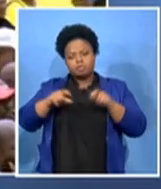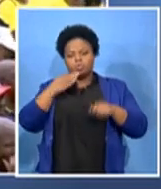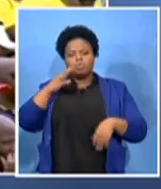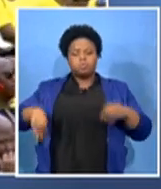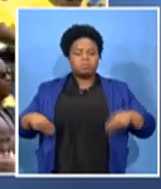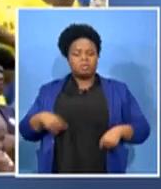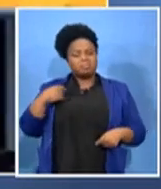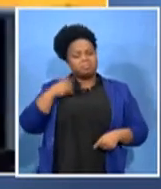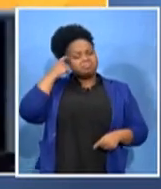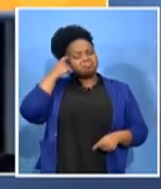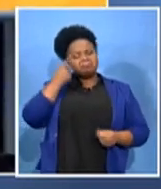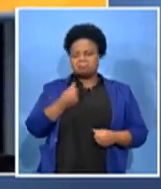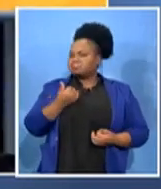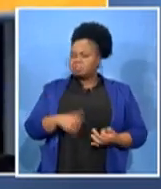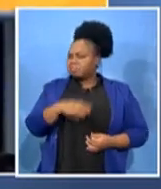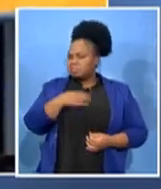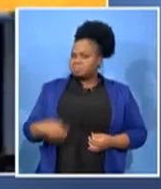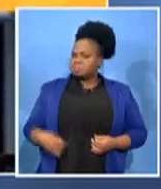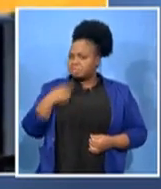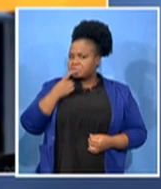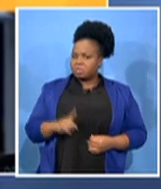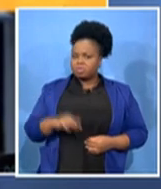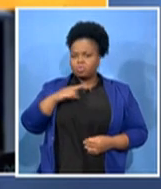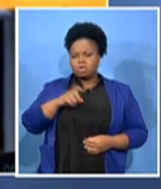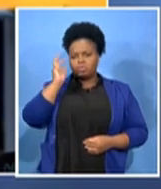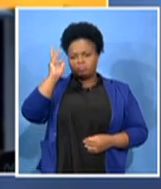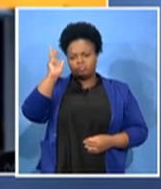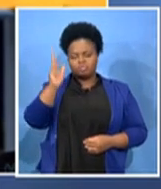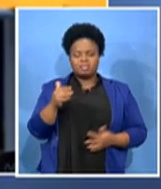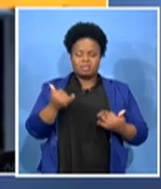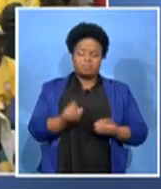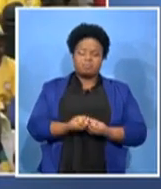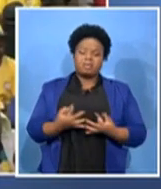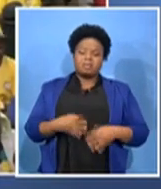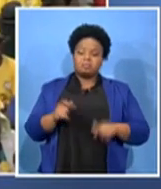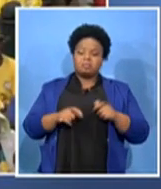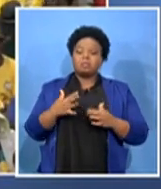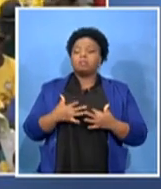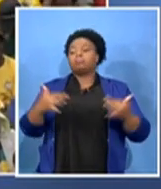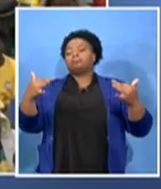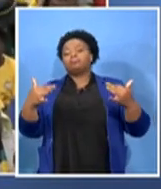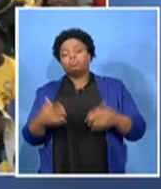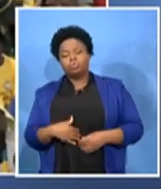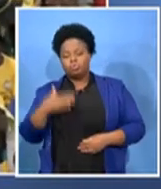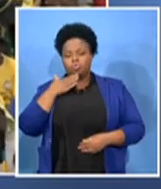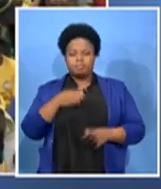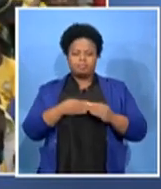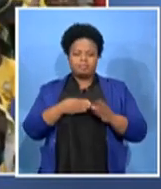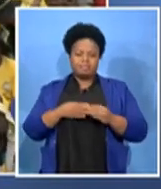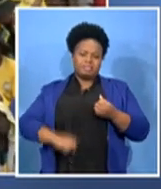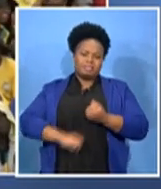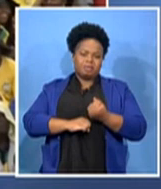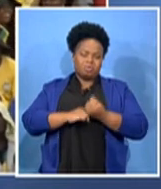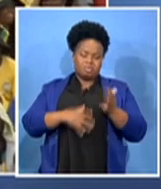he addresses the millions probably, or hundreds of thousands of members and supporters of the ANC, when it comes